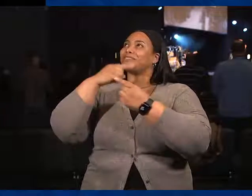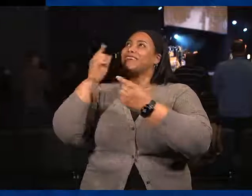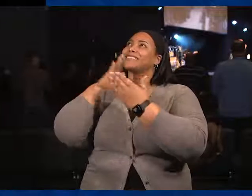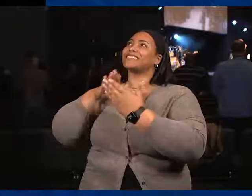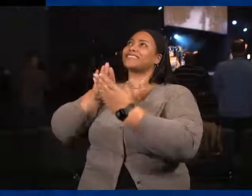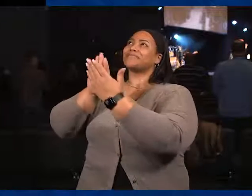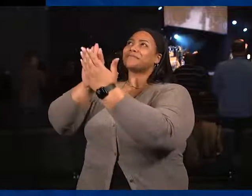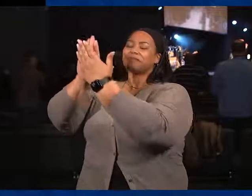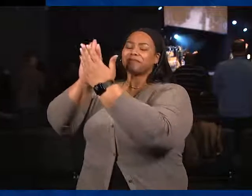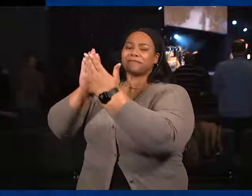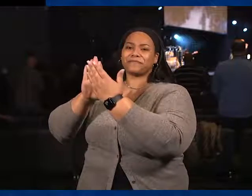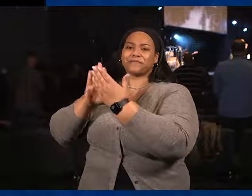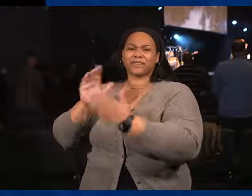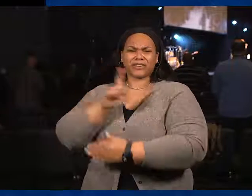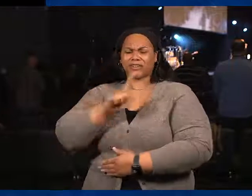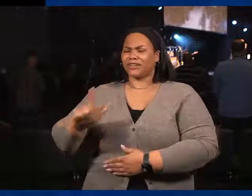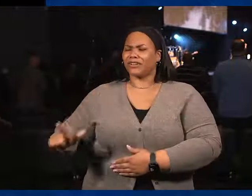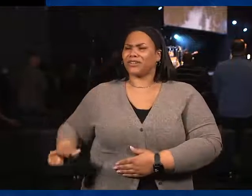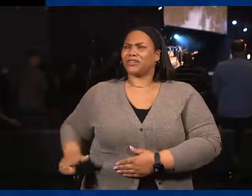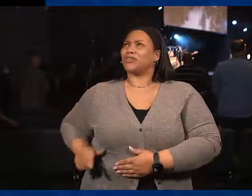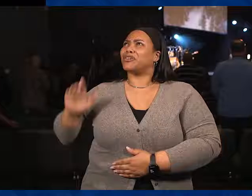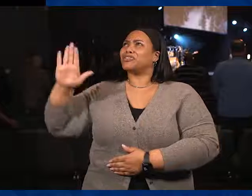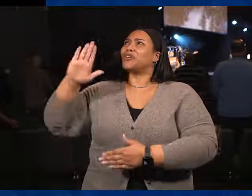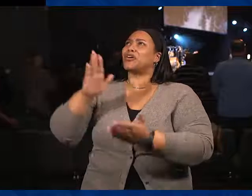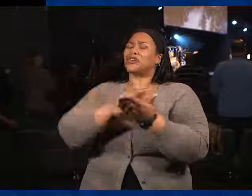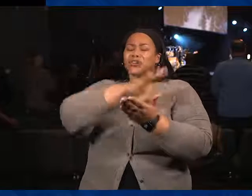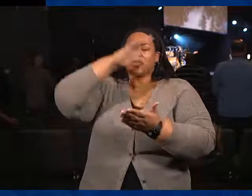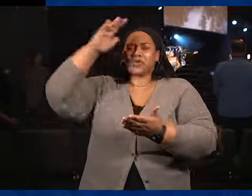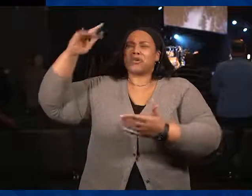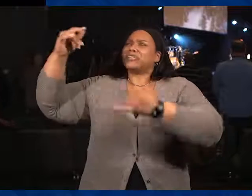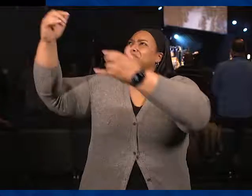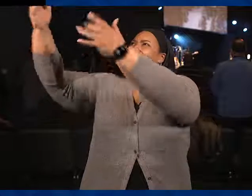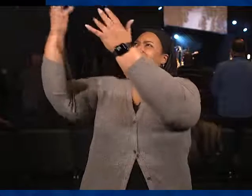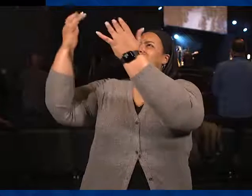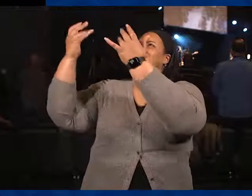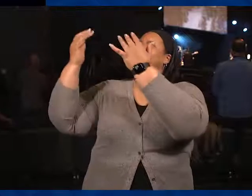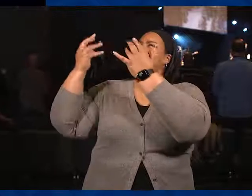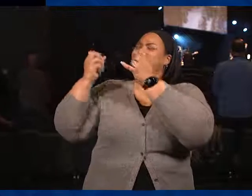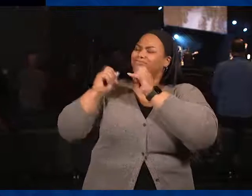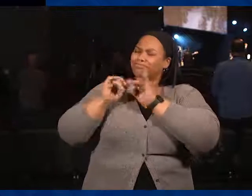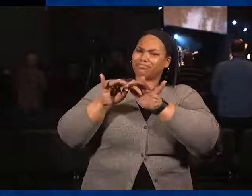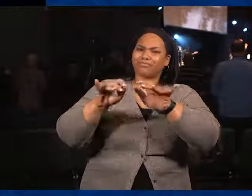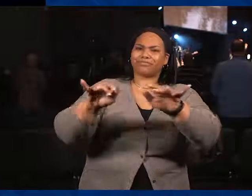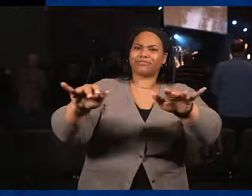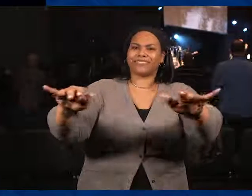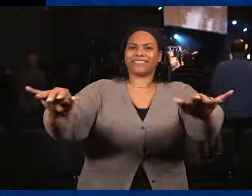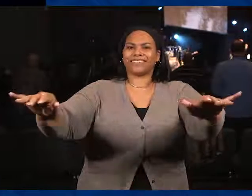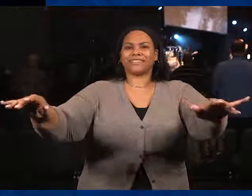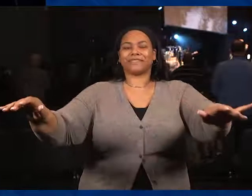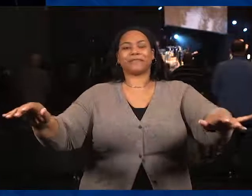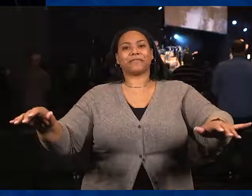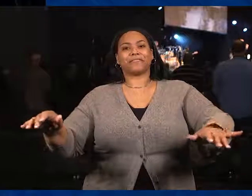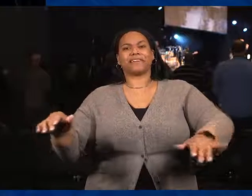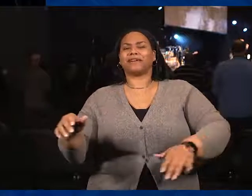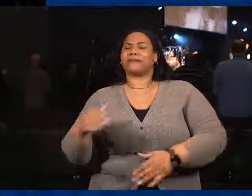face. Lord, let your glory shine on us.